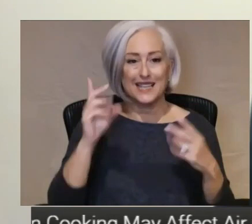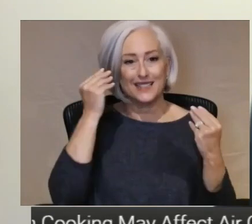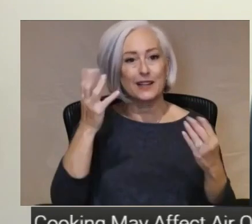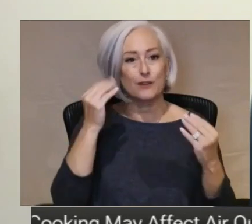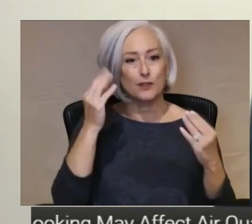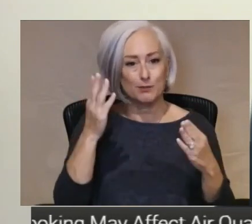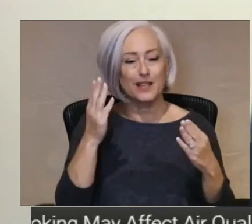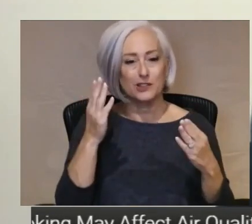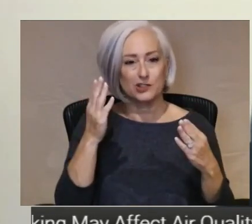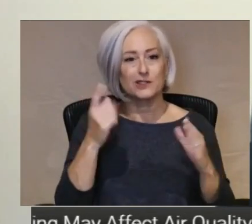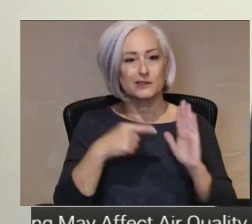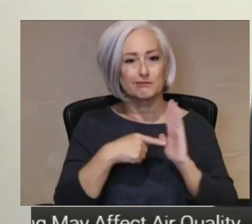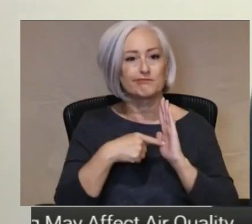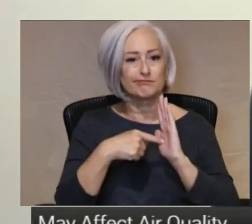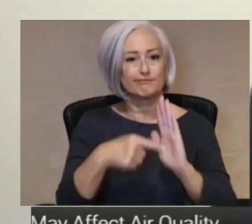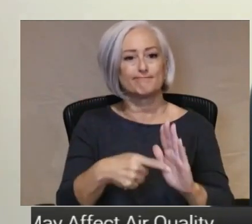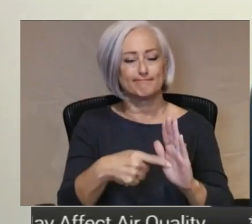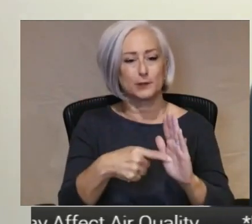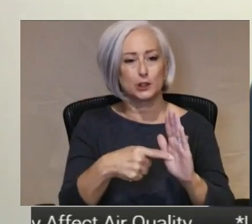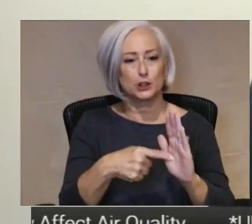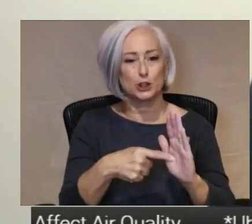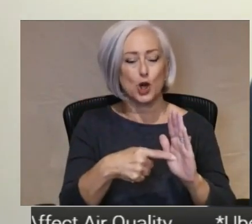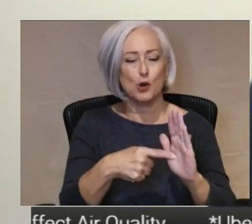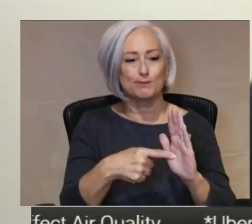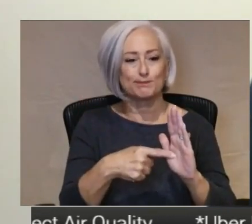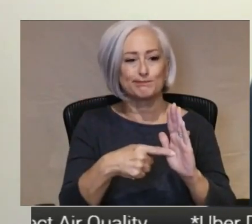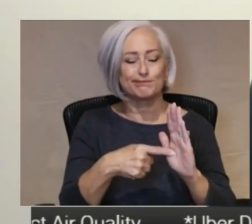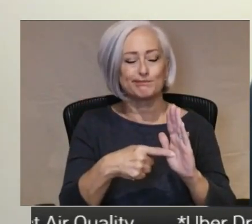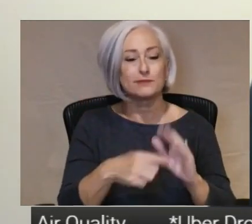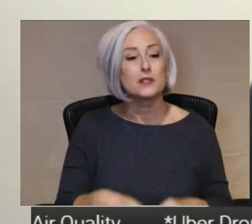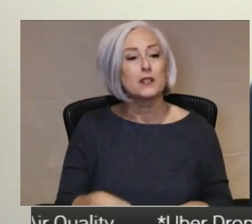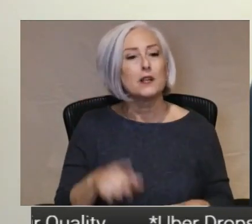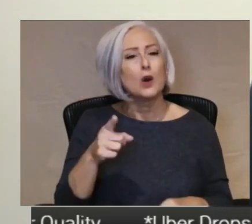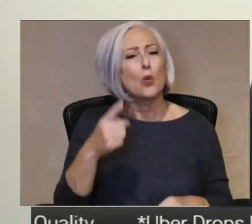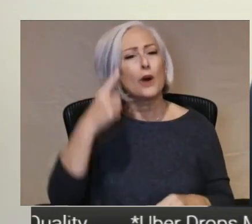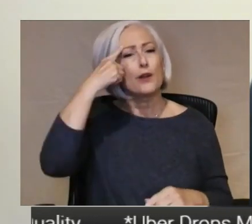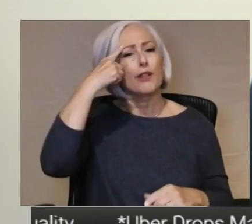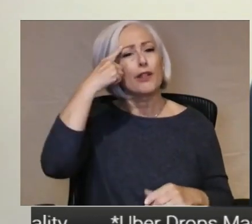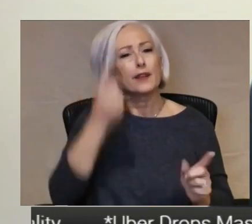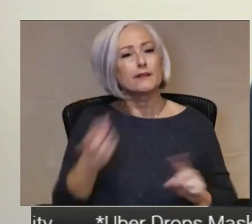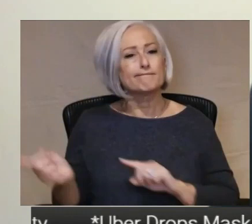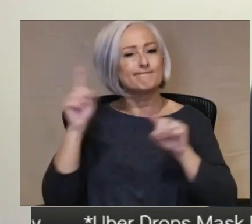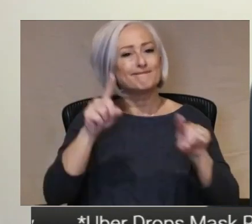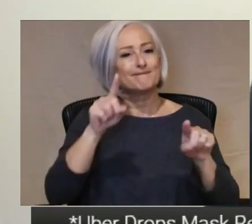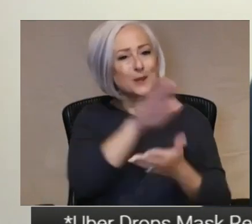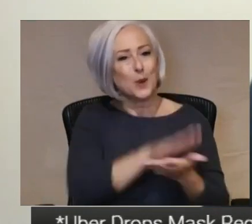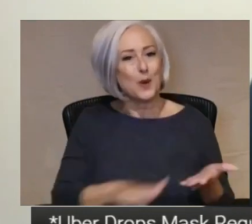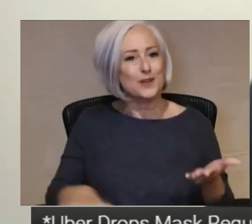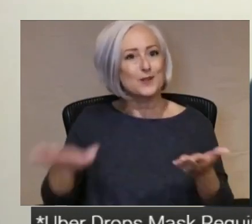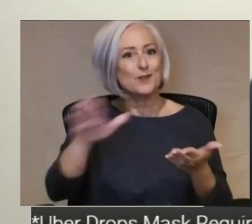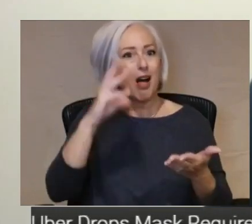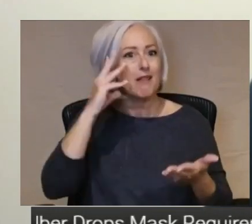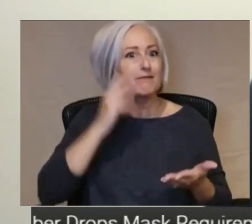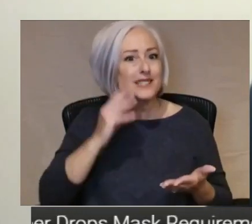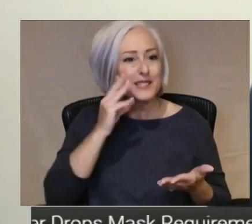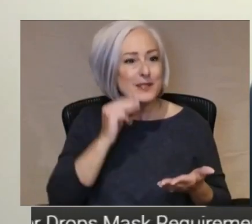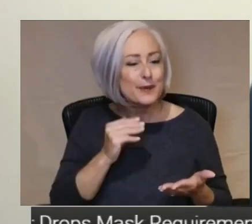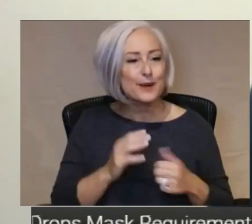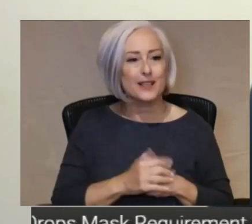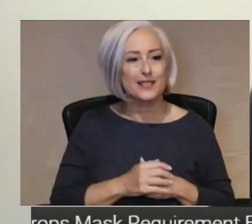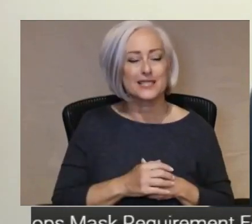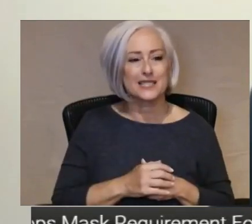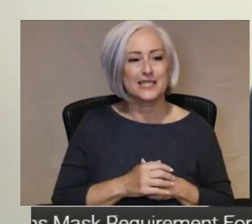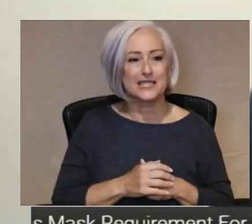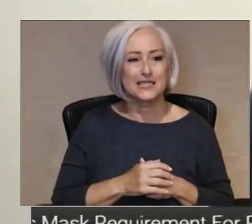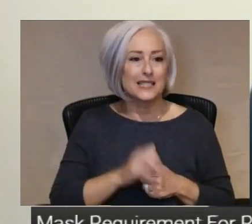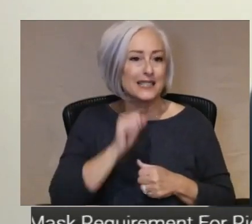direction. And, you know, when you think about going to college, you know, really, ultimately, so little of it is